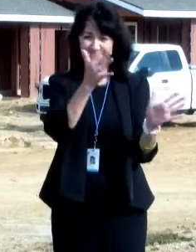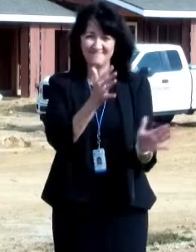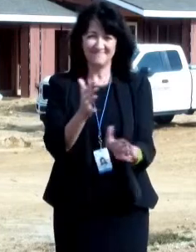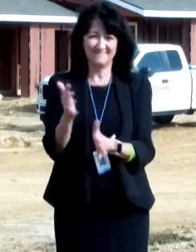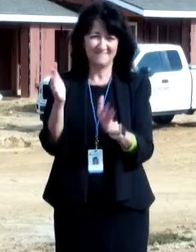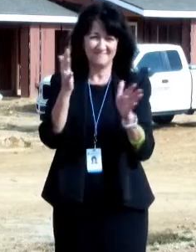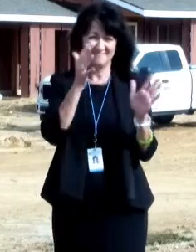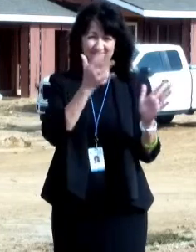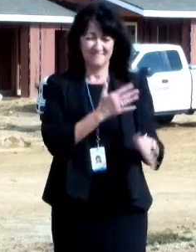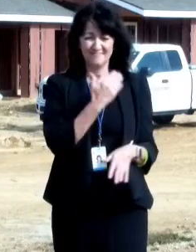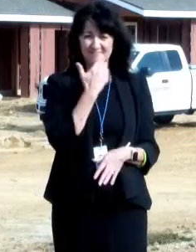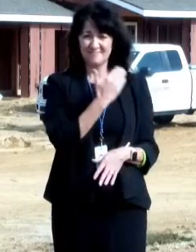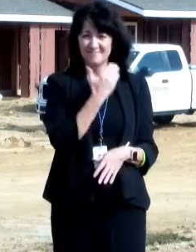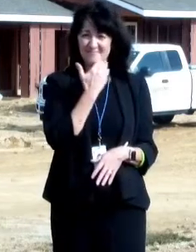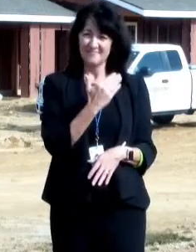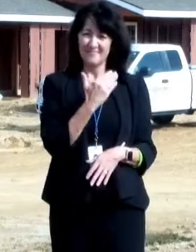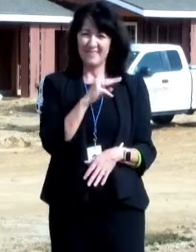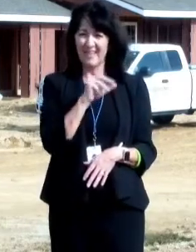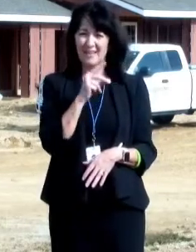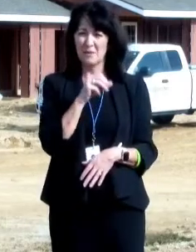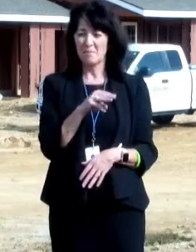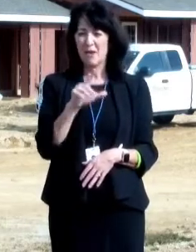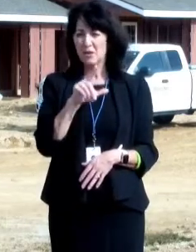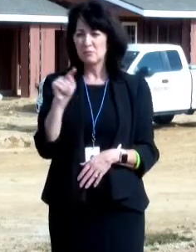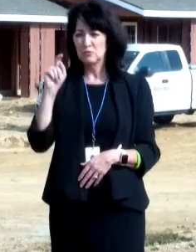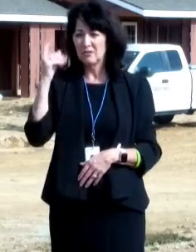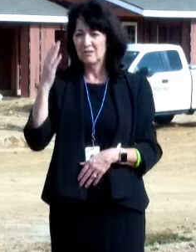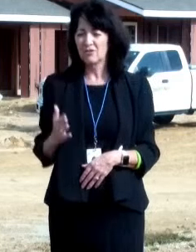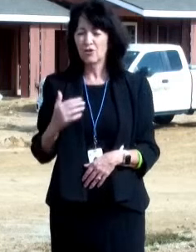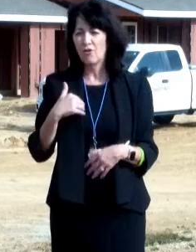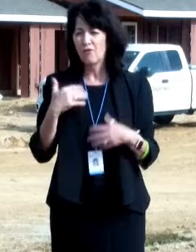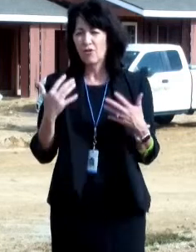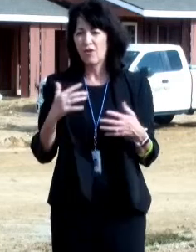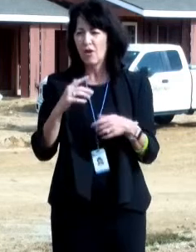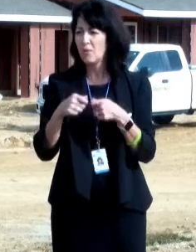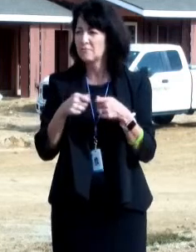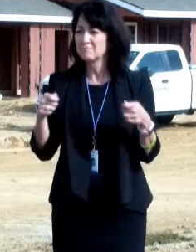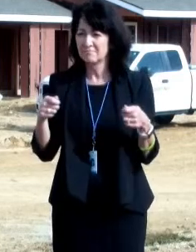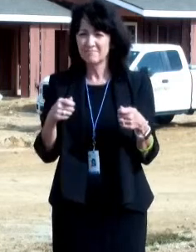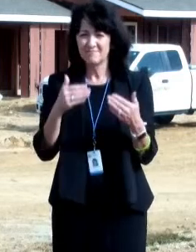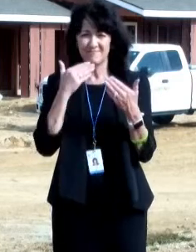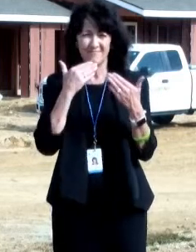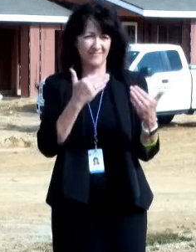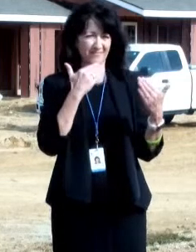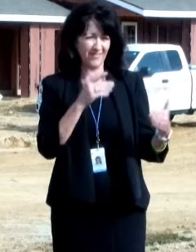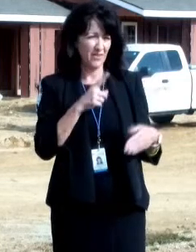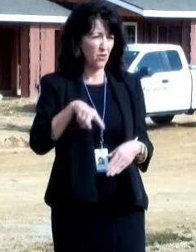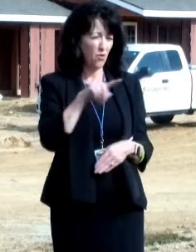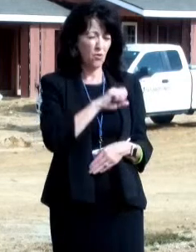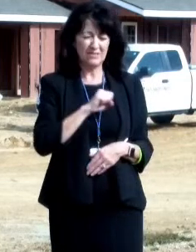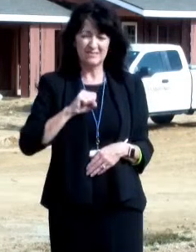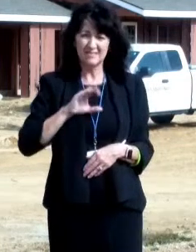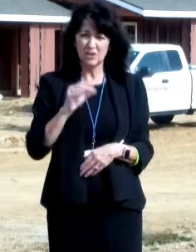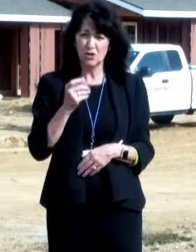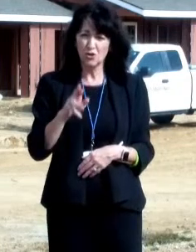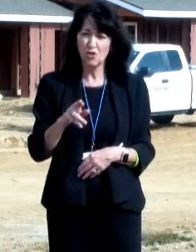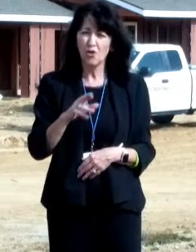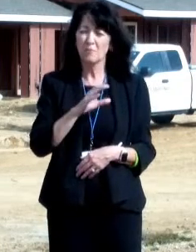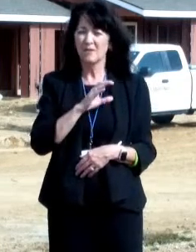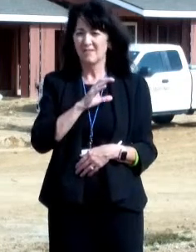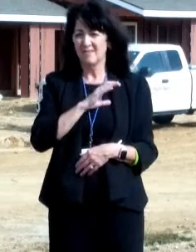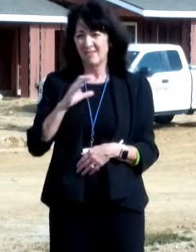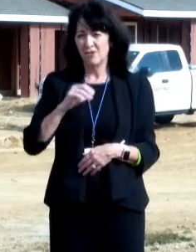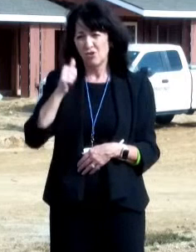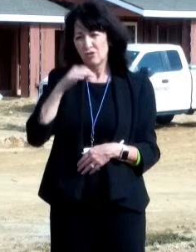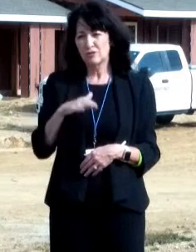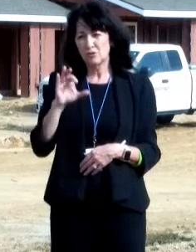Thank you, Madam Lieutenant Governor. Let me just close it out by thanking our congressional delegation again, Senator Carper, Senator Coons, Congresswoman